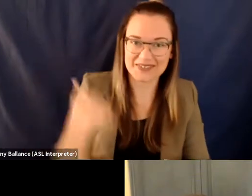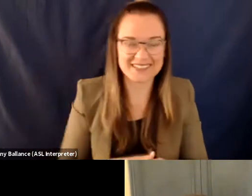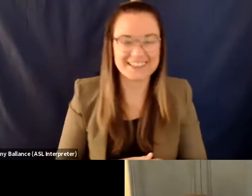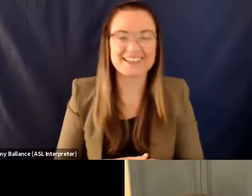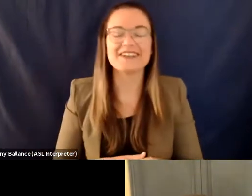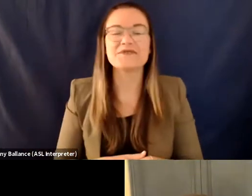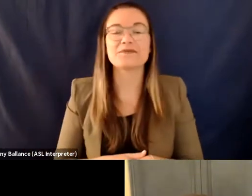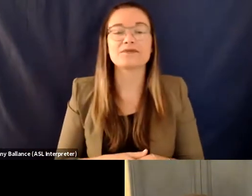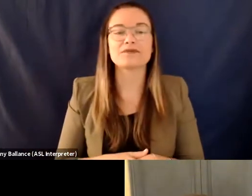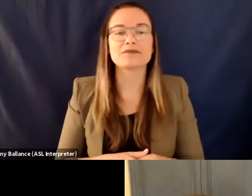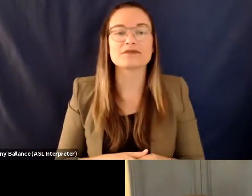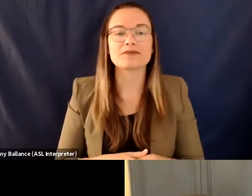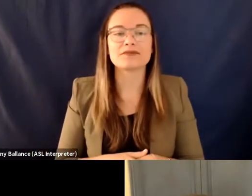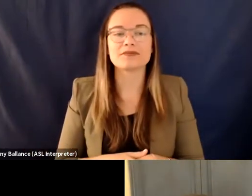Yeah.